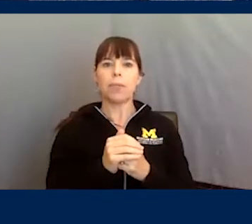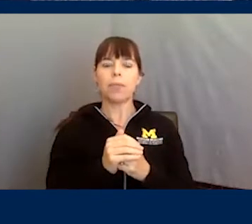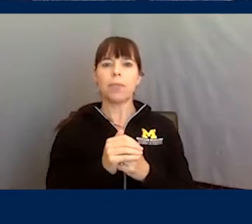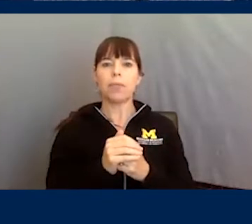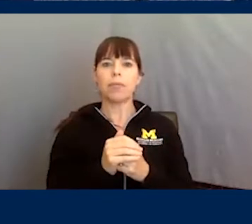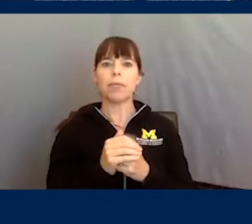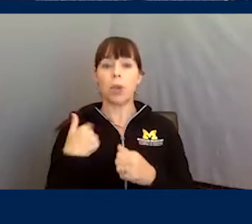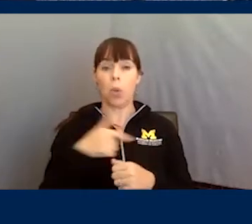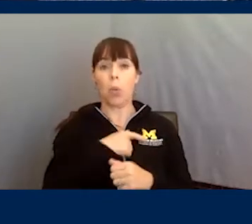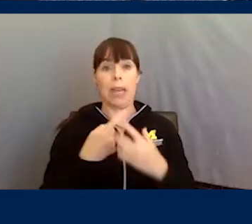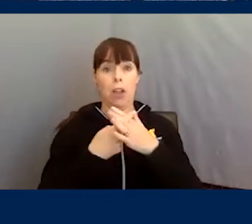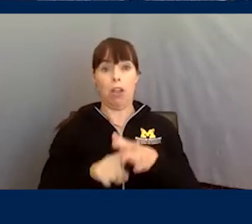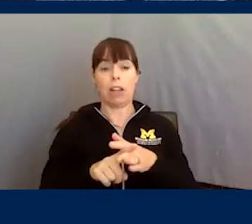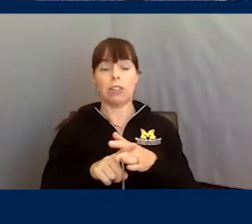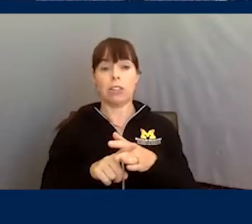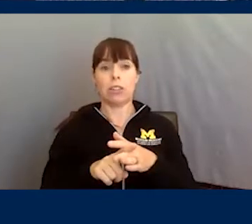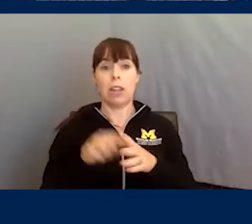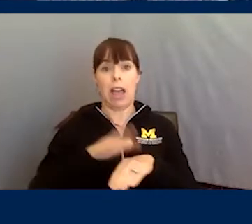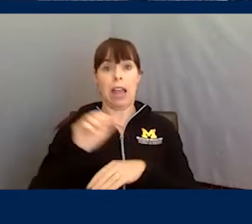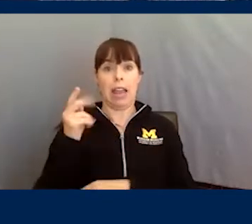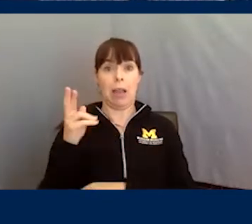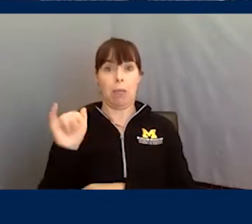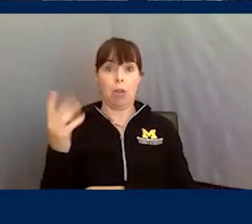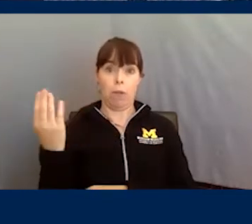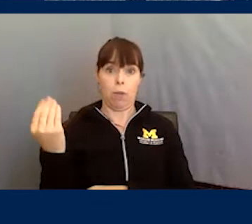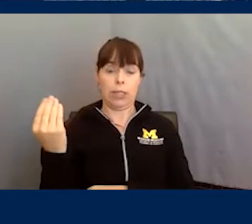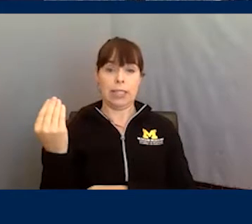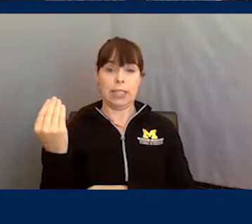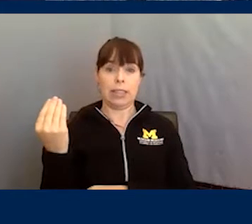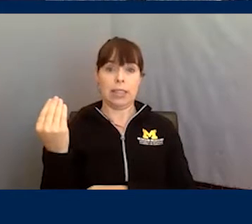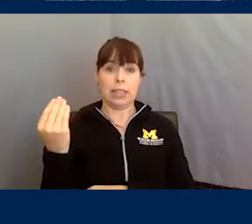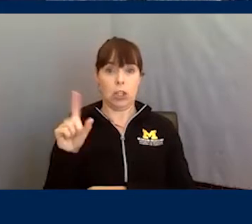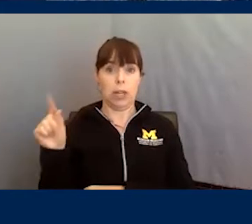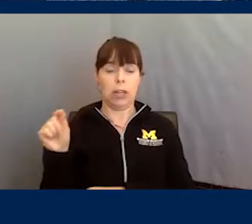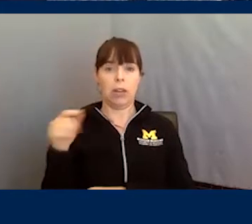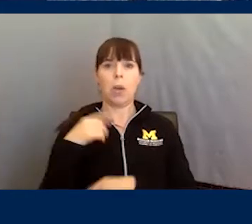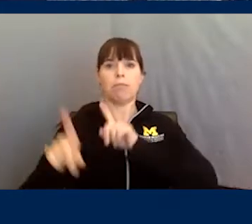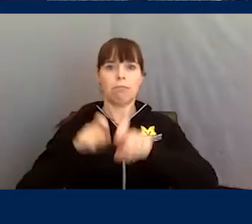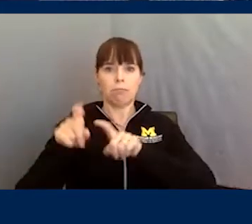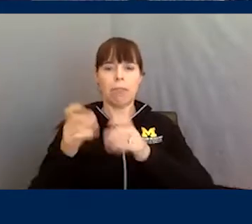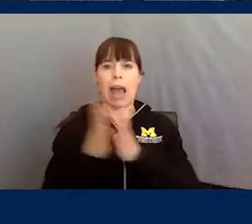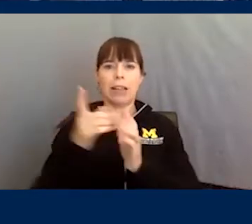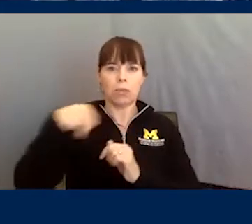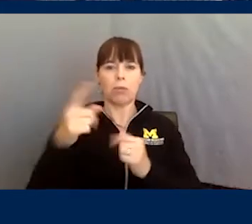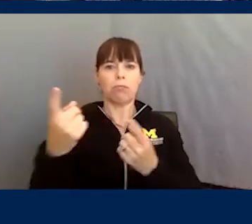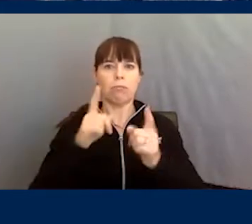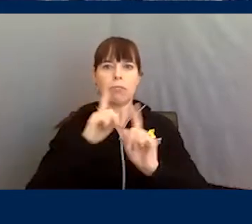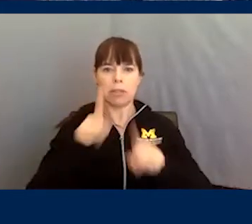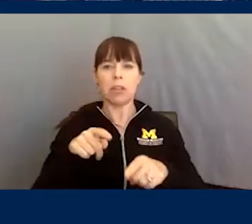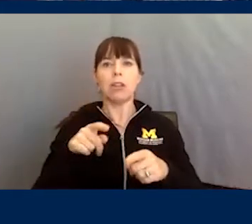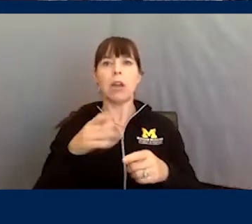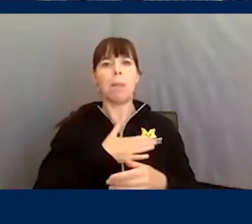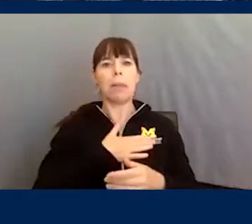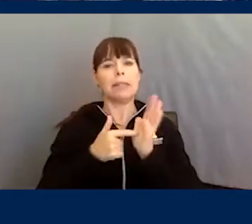we launched on April 14th a survey, and we asked you the question, please indicate what